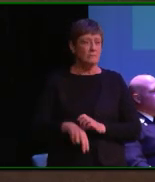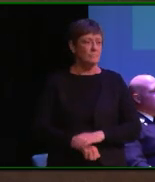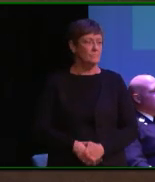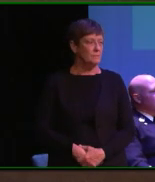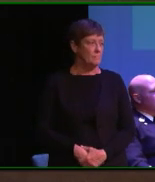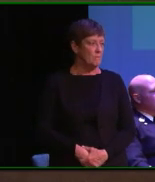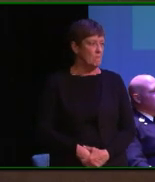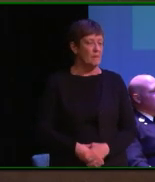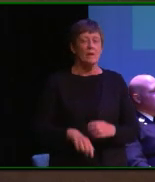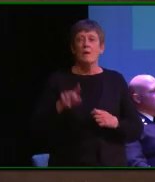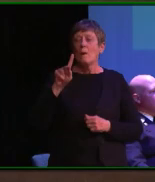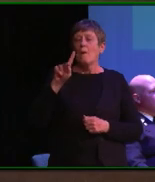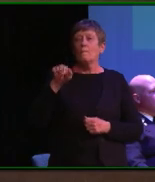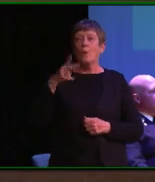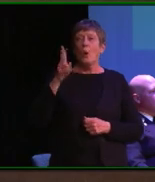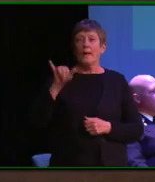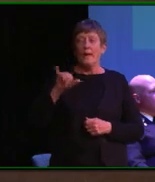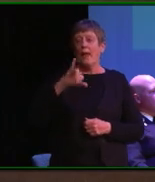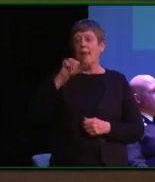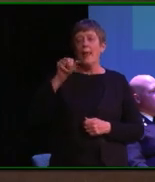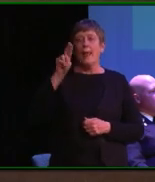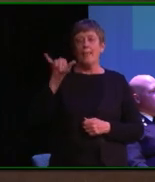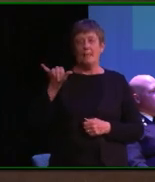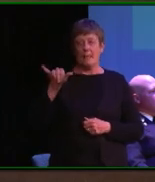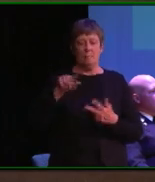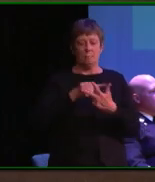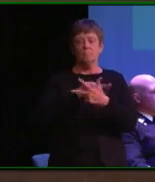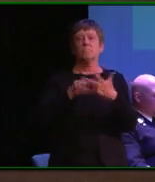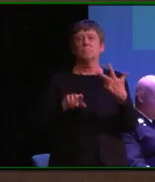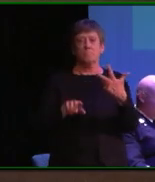Courtney Cervant, and Amy